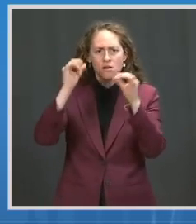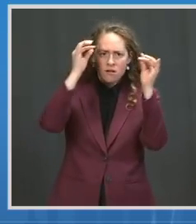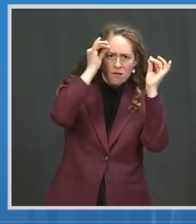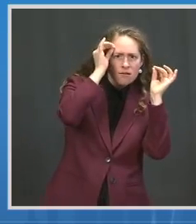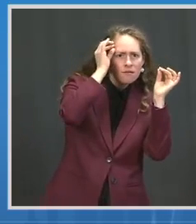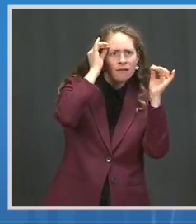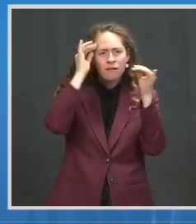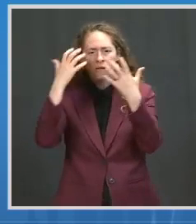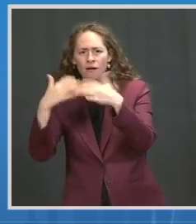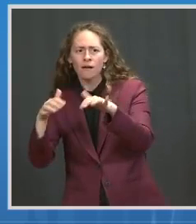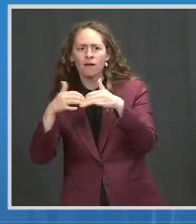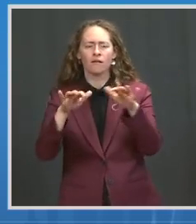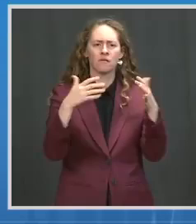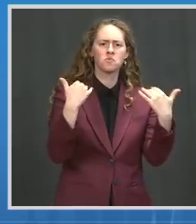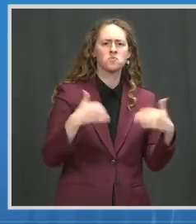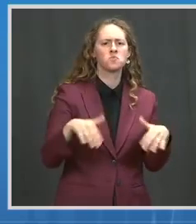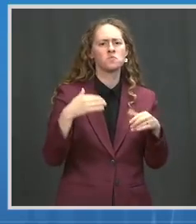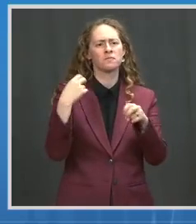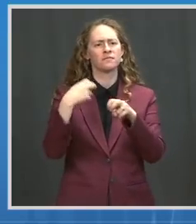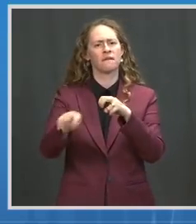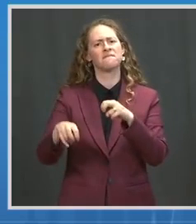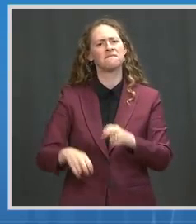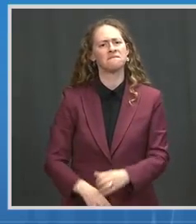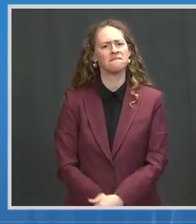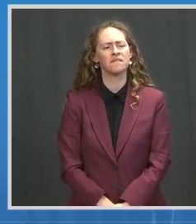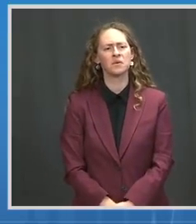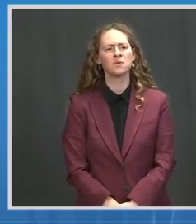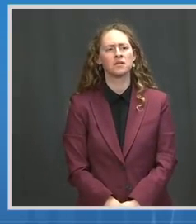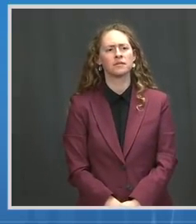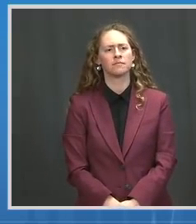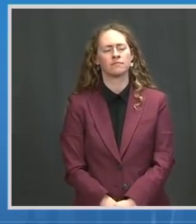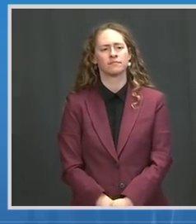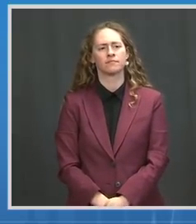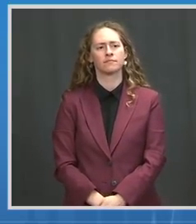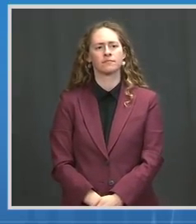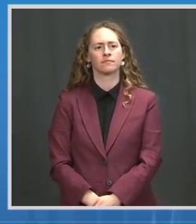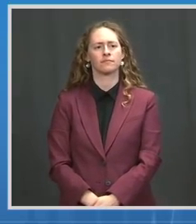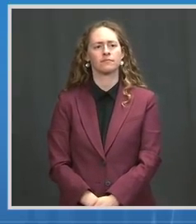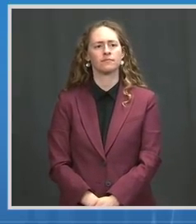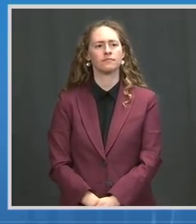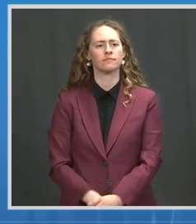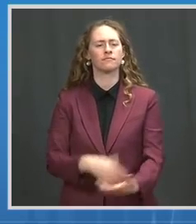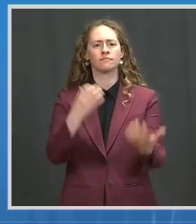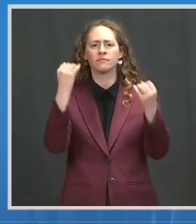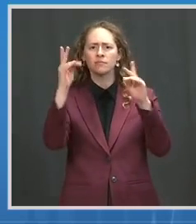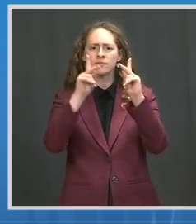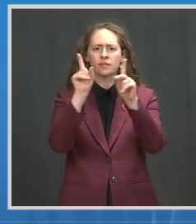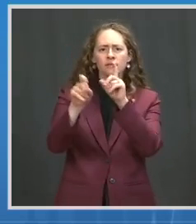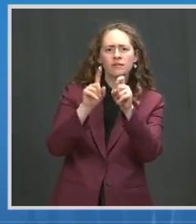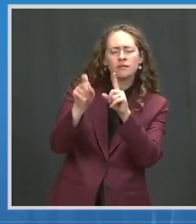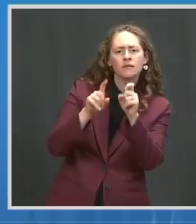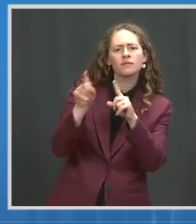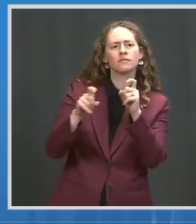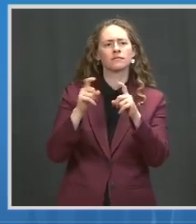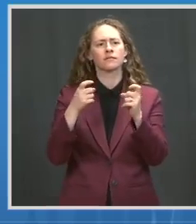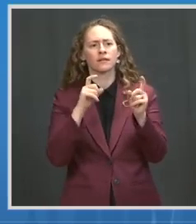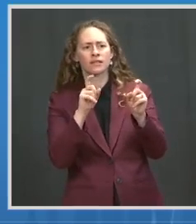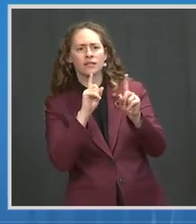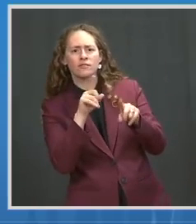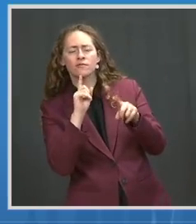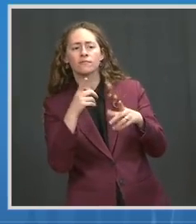Nunez-Smith talking about, and other people who get on to these calls, and all of the initiatives that we